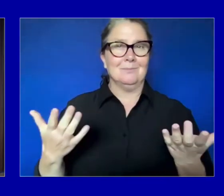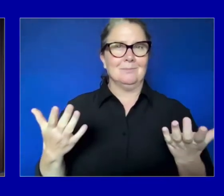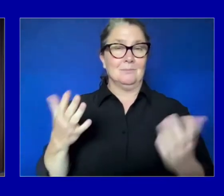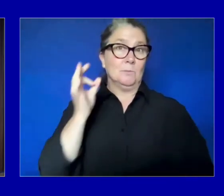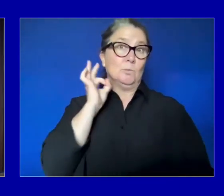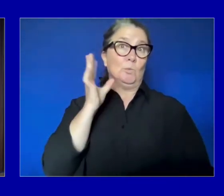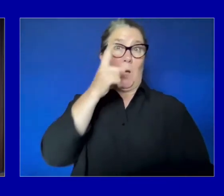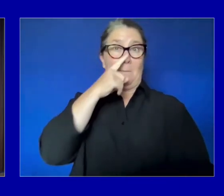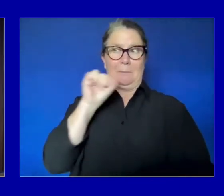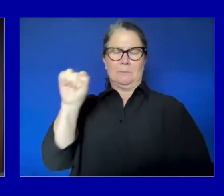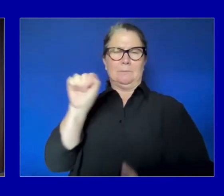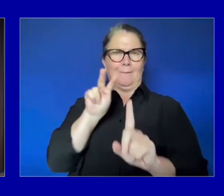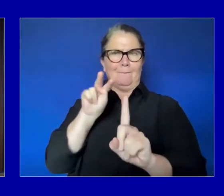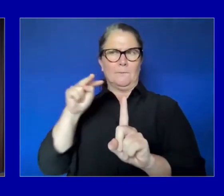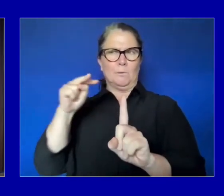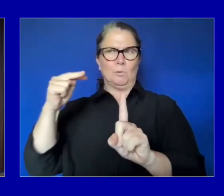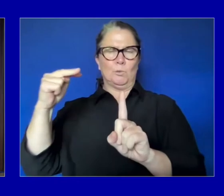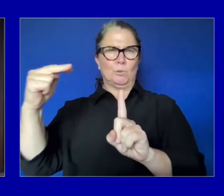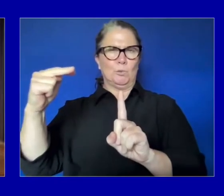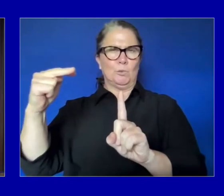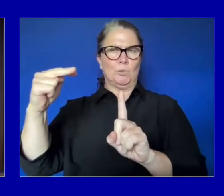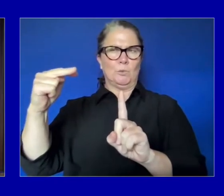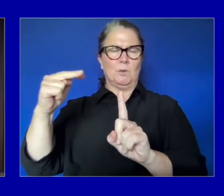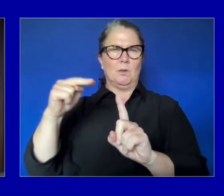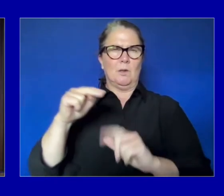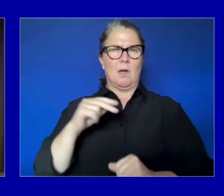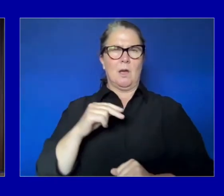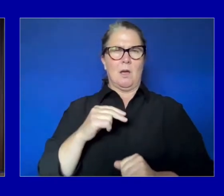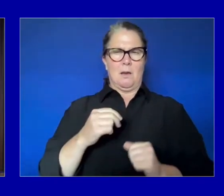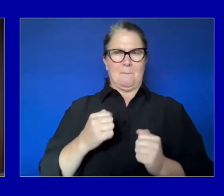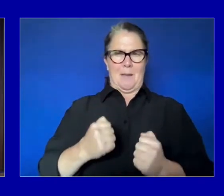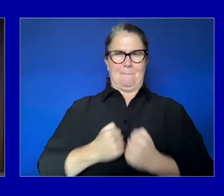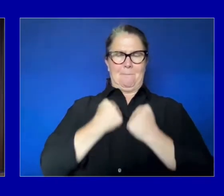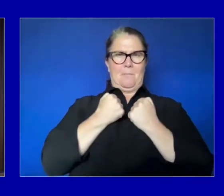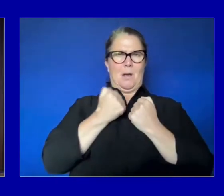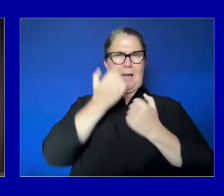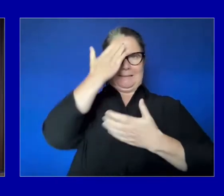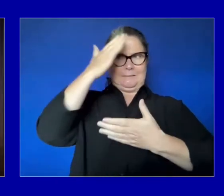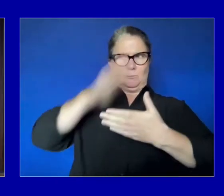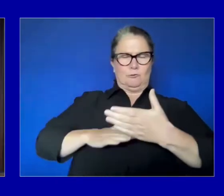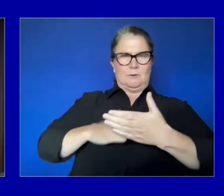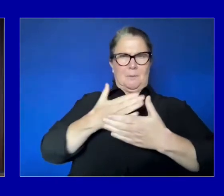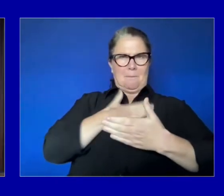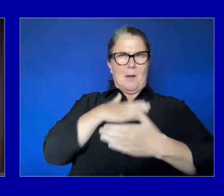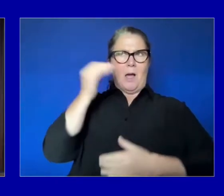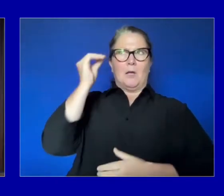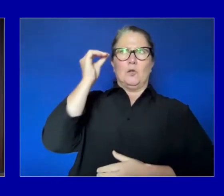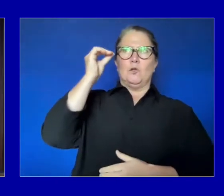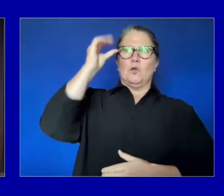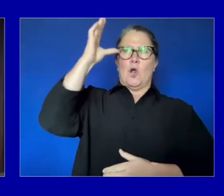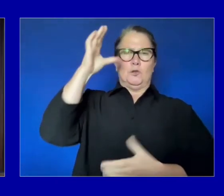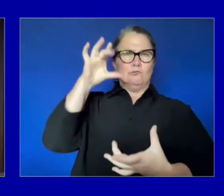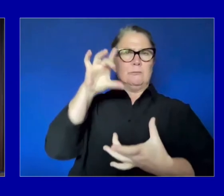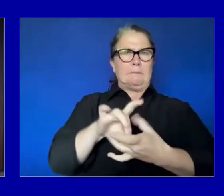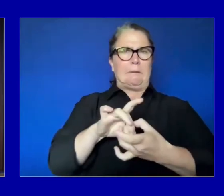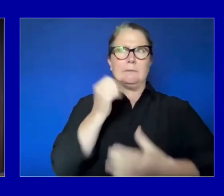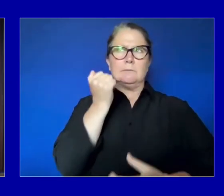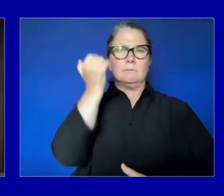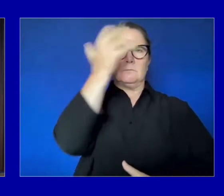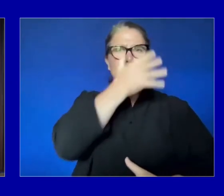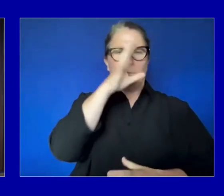knowledge of the way in which we do fuel reduction burns, they're done in the cooler months, in different times of the year, and so, Uncle Bruce, I wanted to